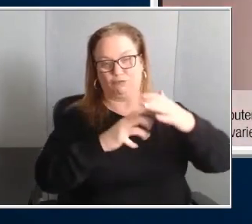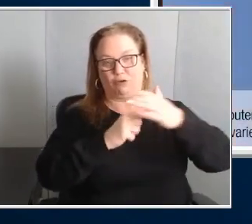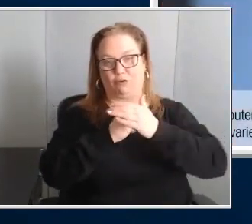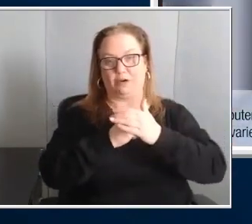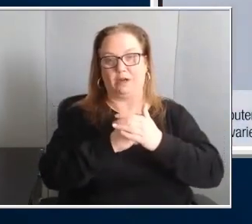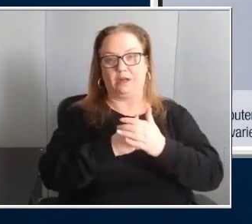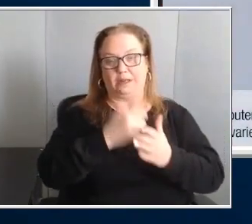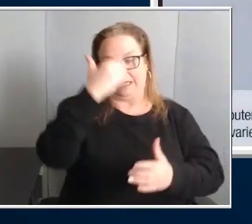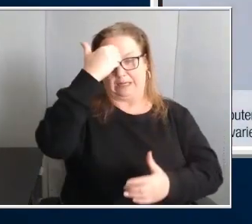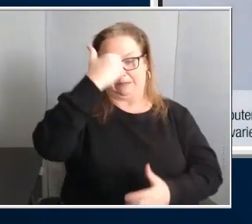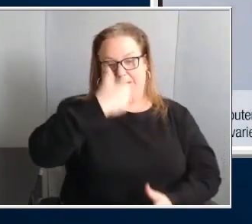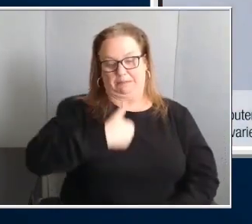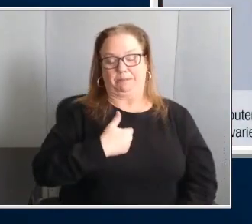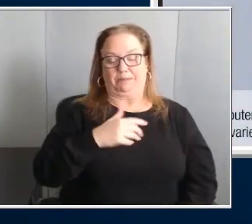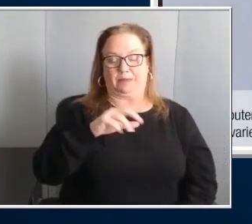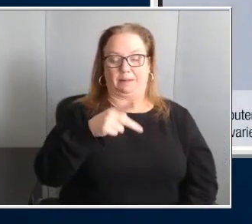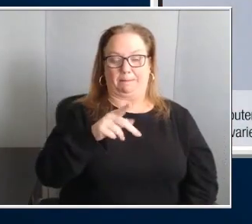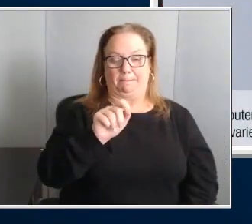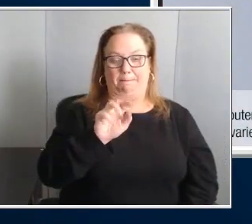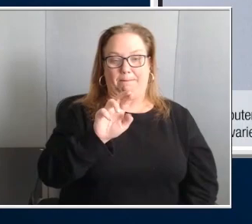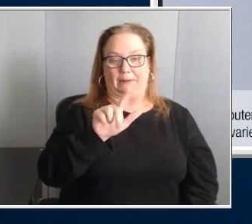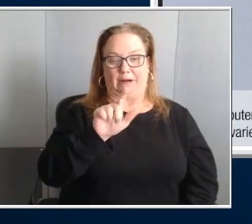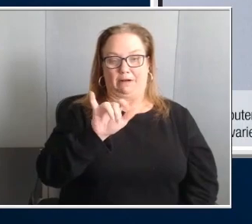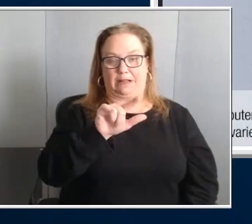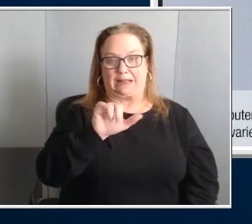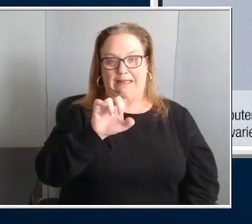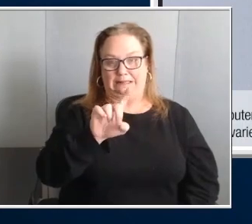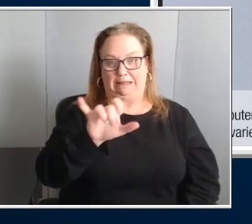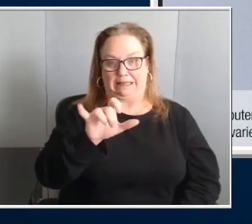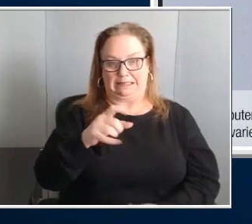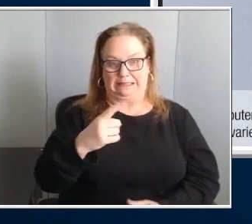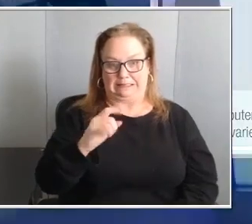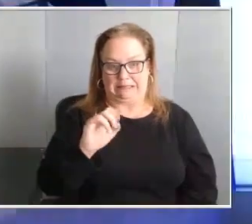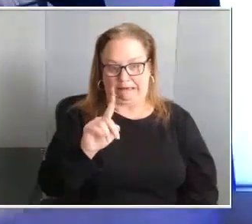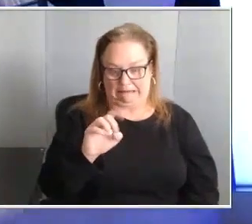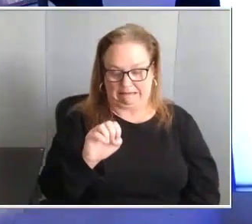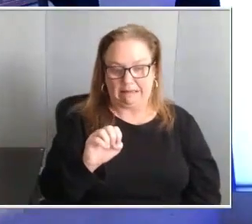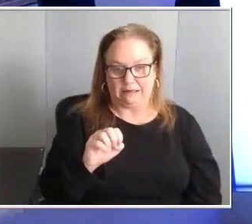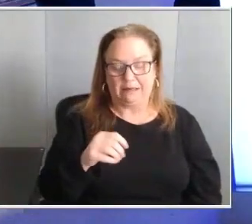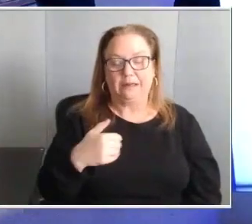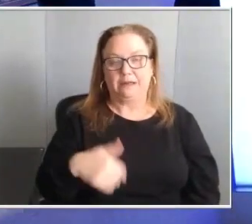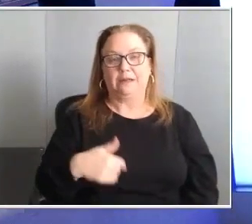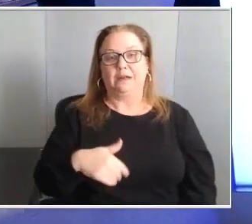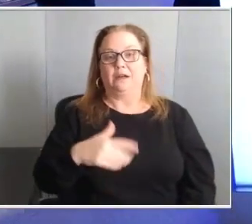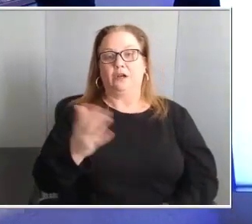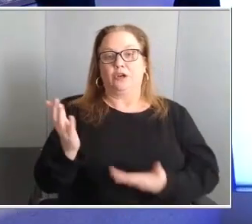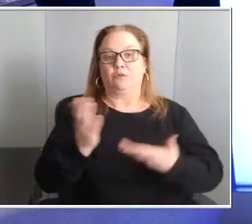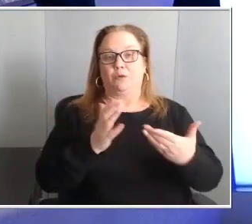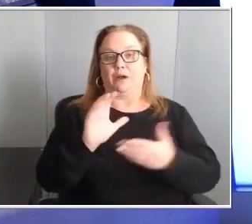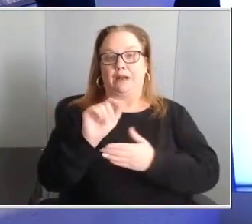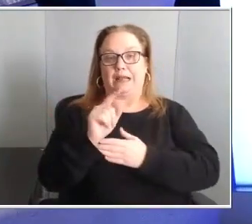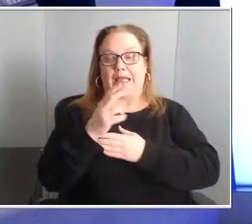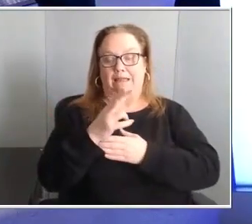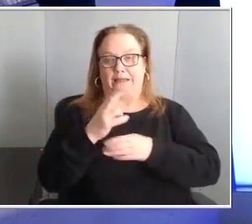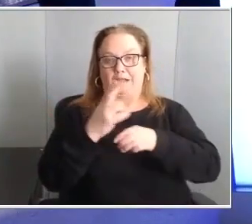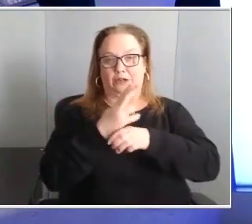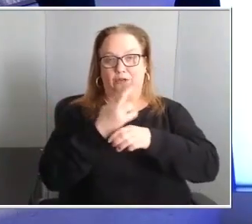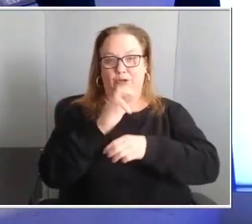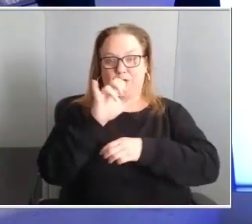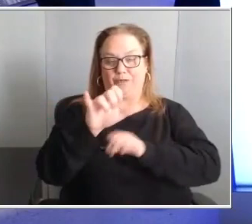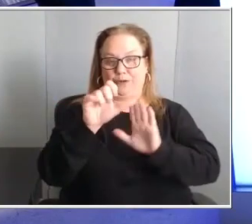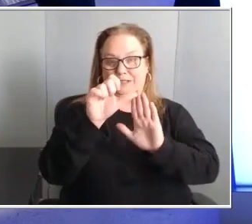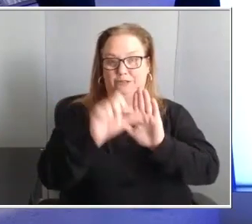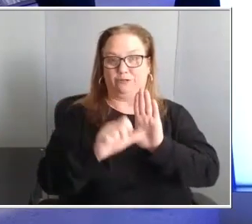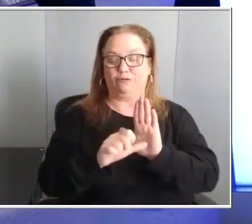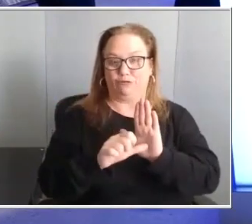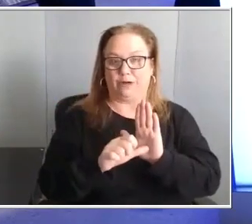Sure. Okay. And Dr. Abraham, you brought a catheter used for this thrombectomy. And I